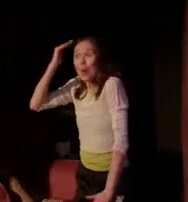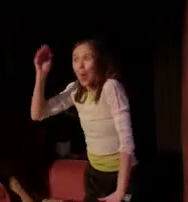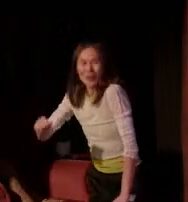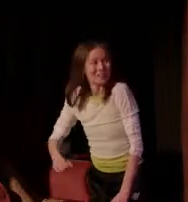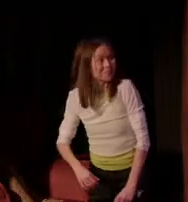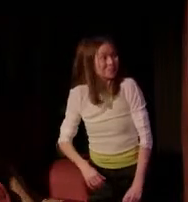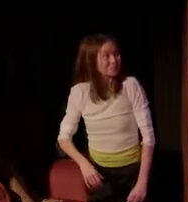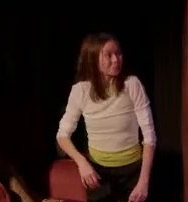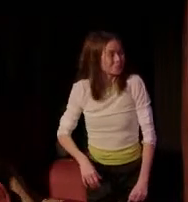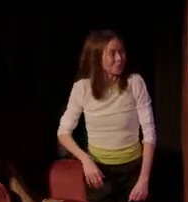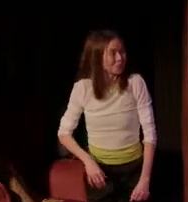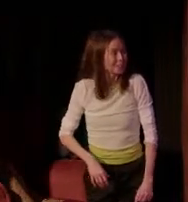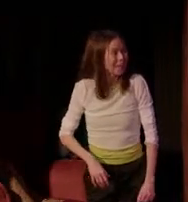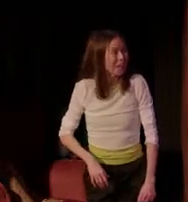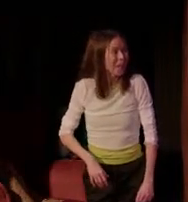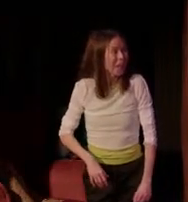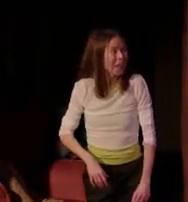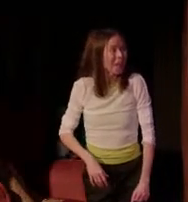Oh.